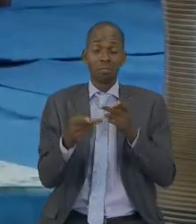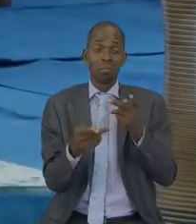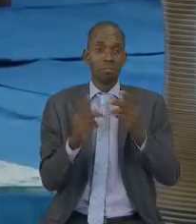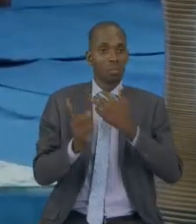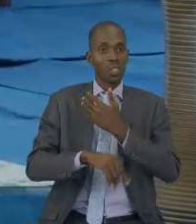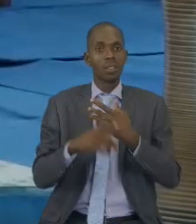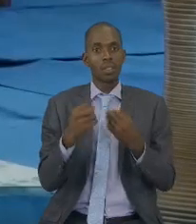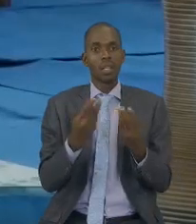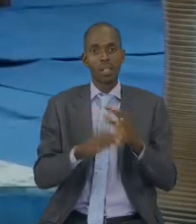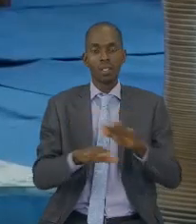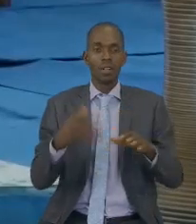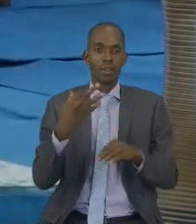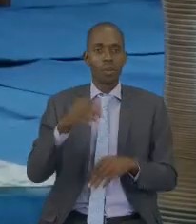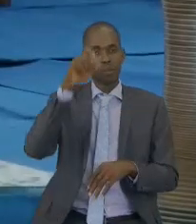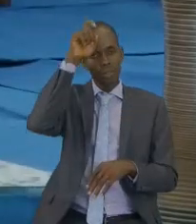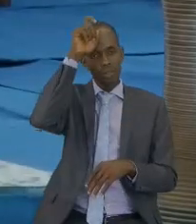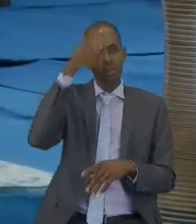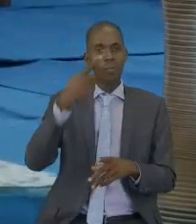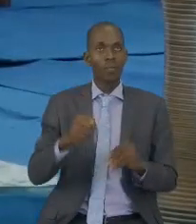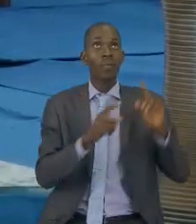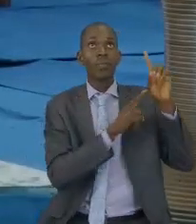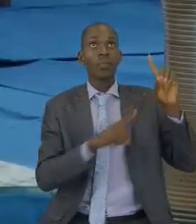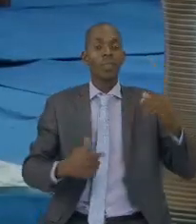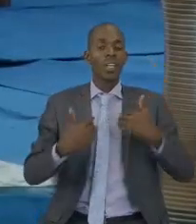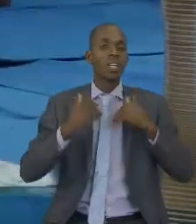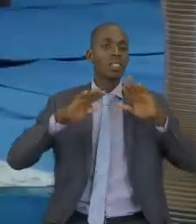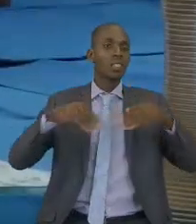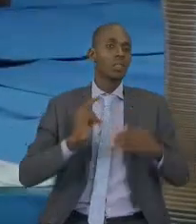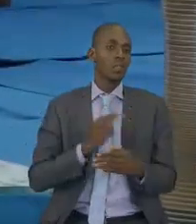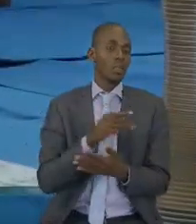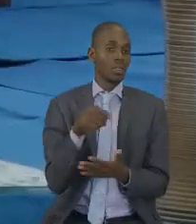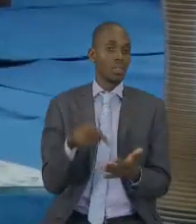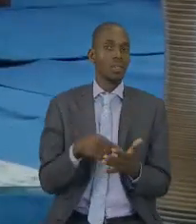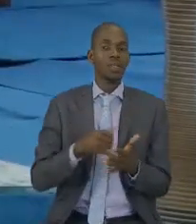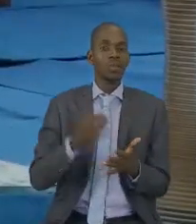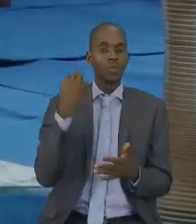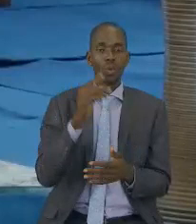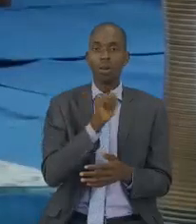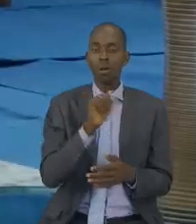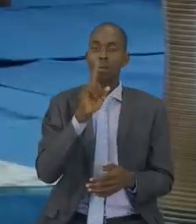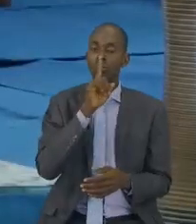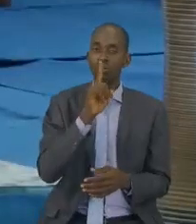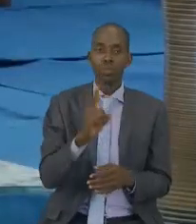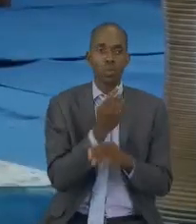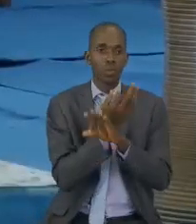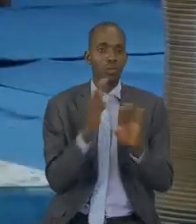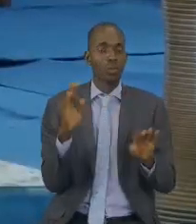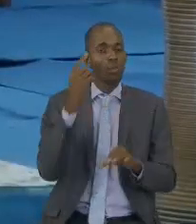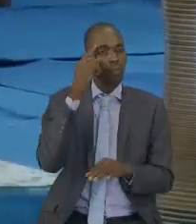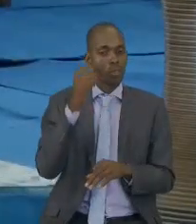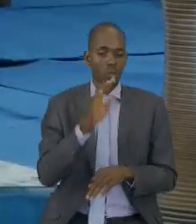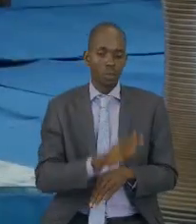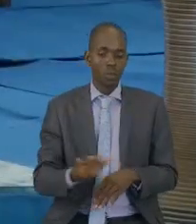Egypt. The Lord has given us this. It was a real freedom for the children